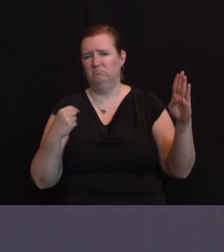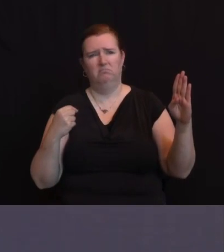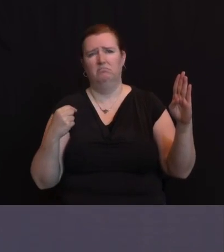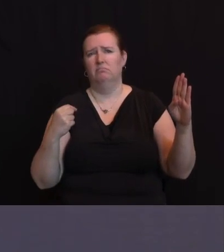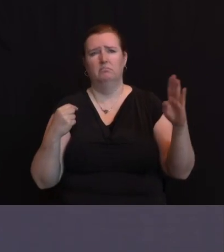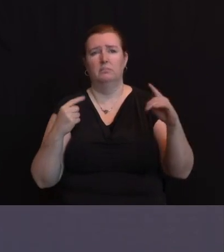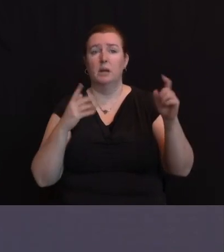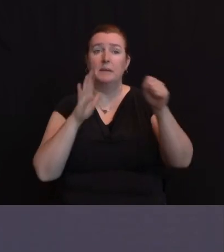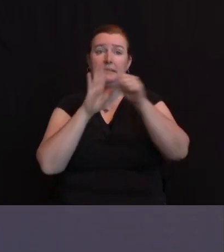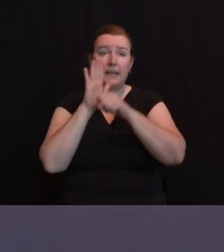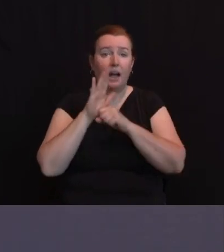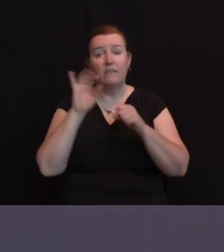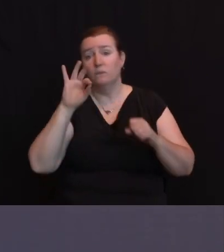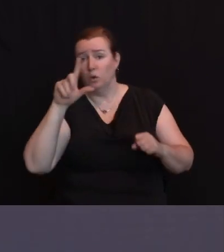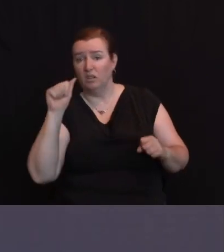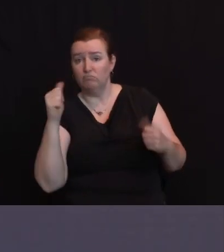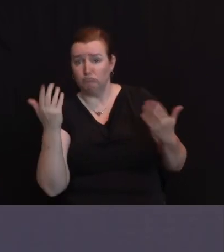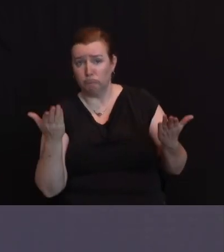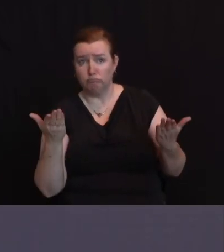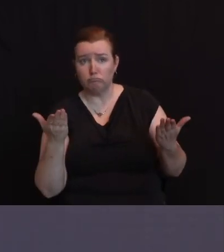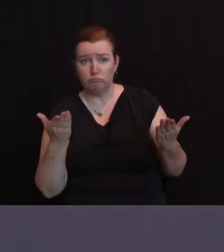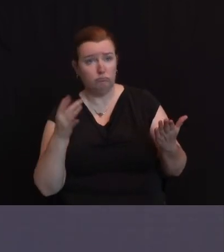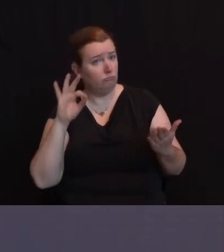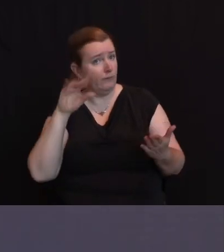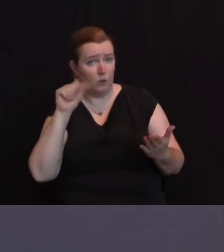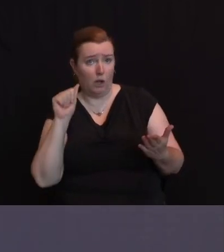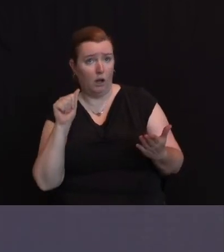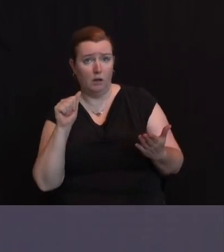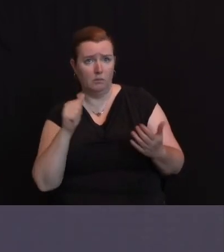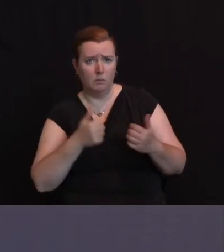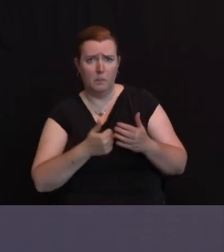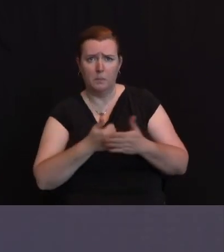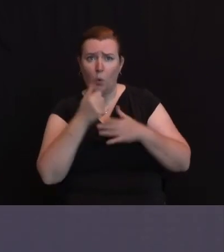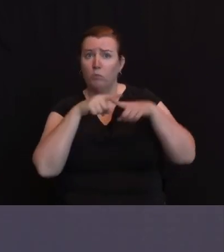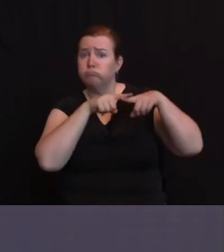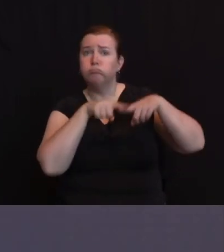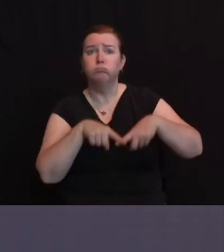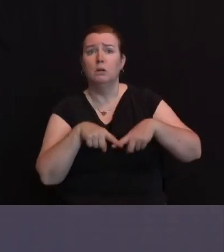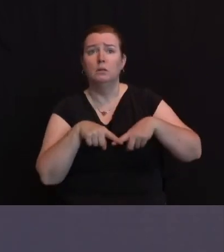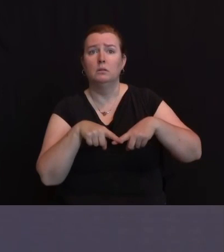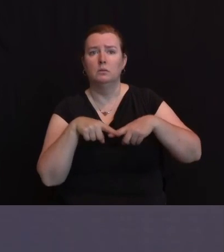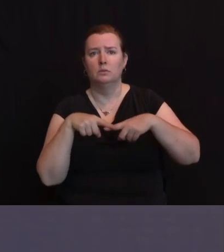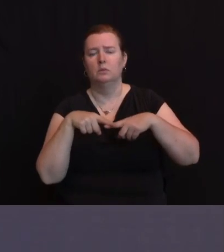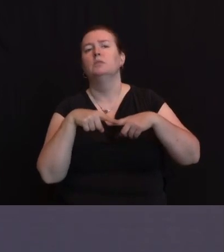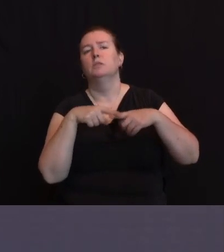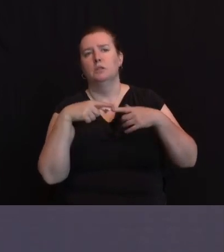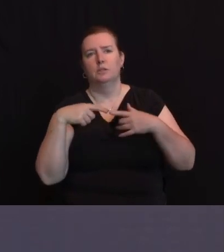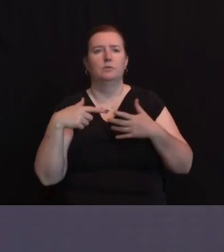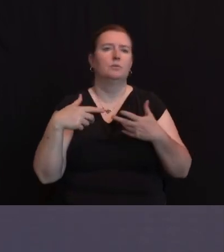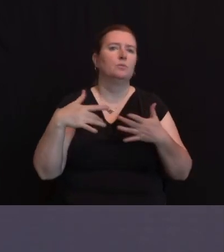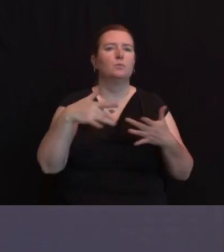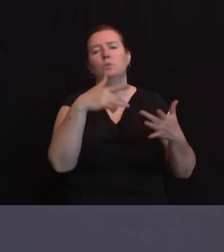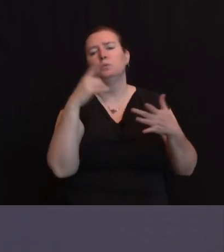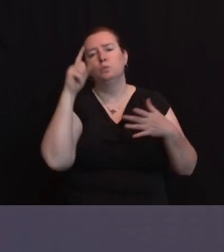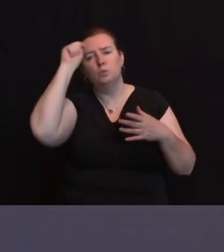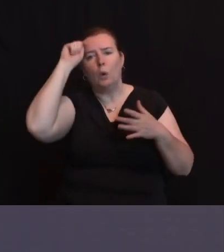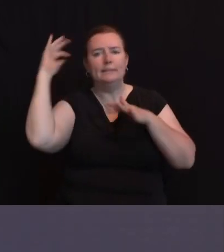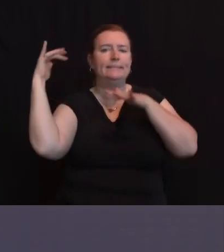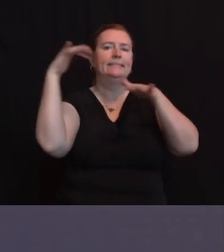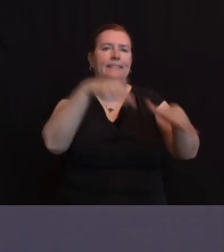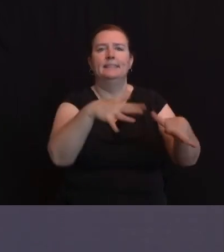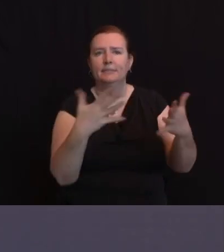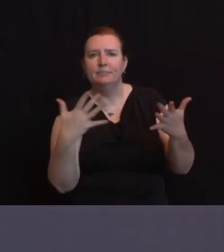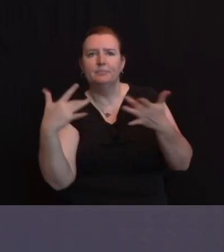Florida that relies overwhelmingly on tourism, that does not have an income tax, therefore it